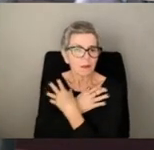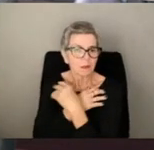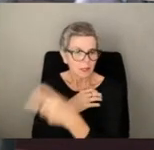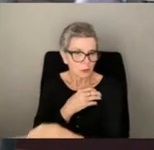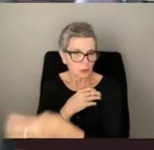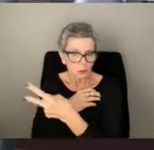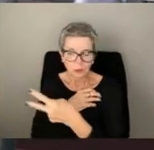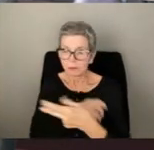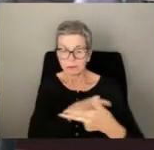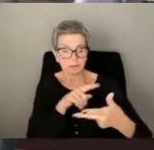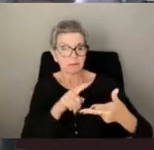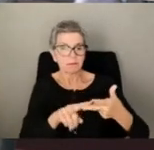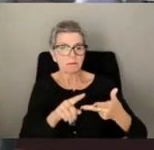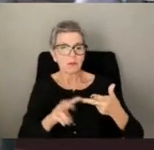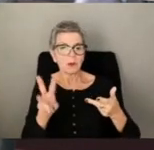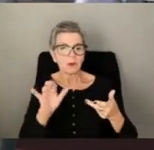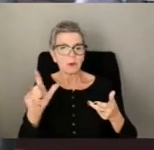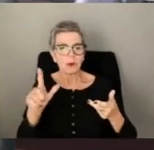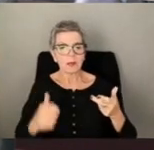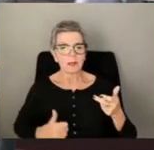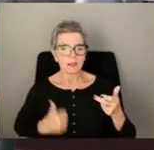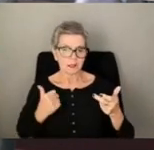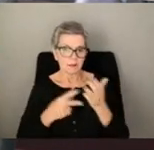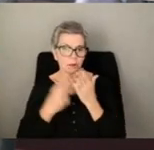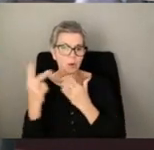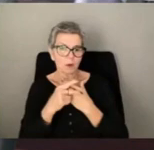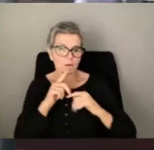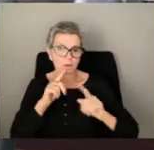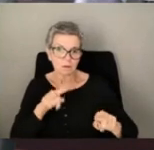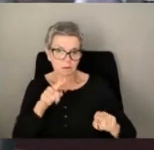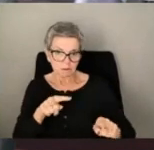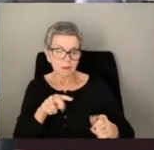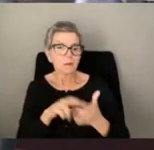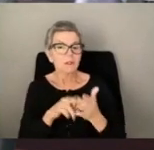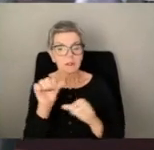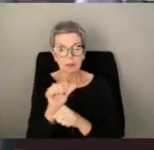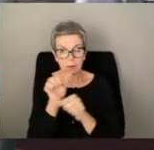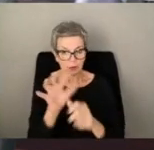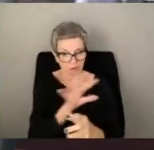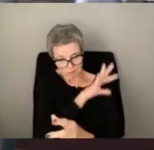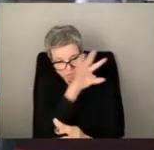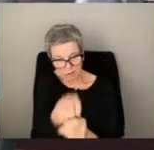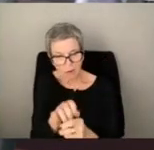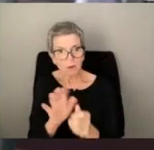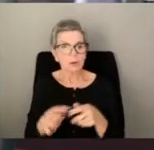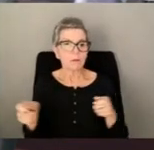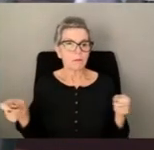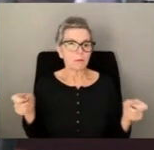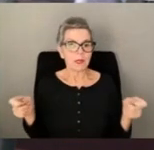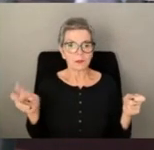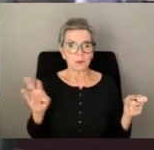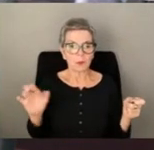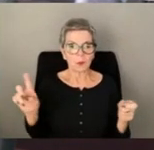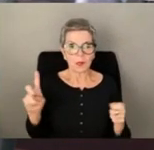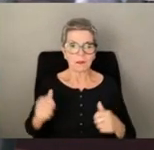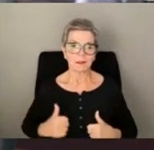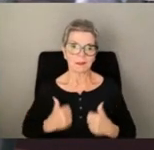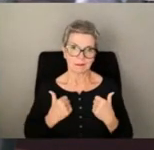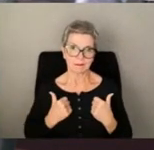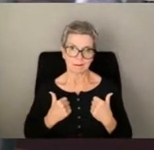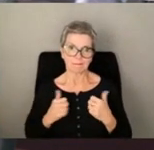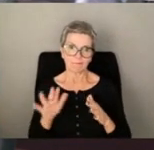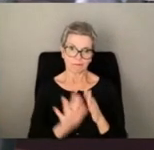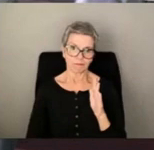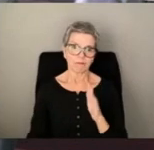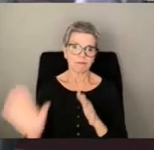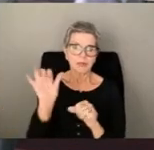which allows Albertans to be involved in the management of wildlife, which we use for all wildlife in Alberta. Again, Mr. Speaker, this